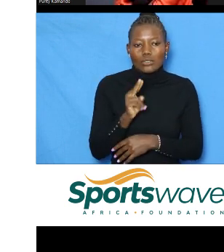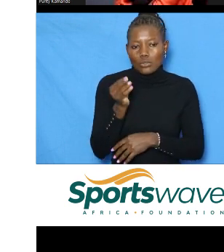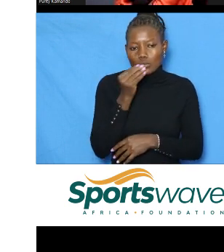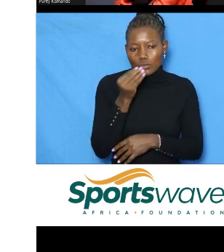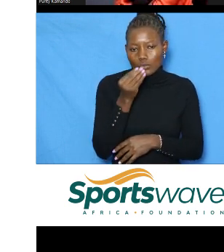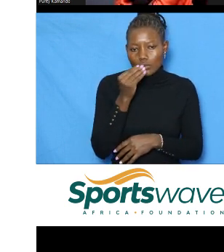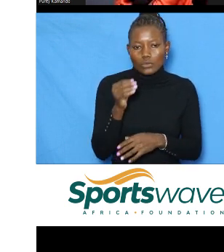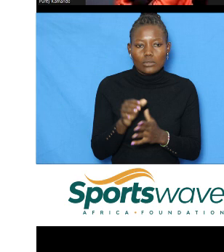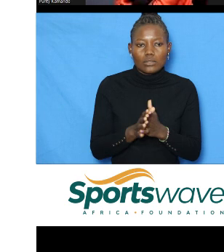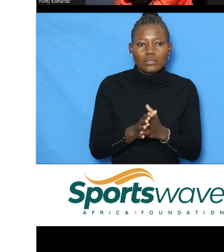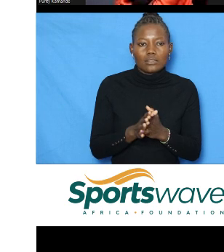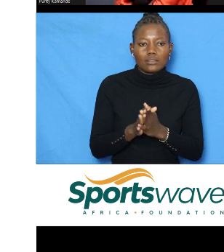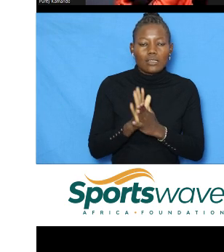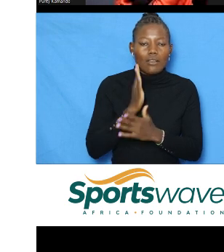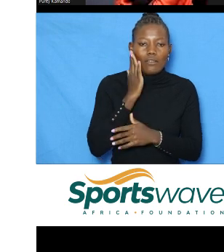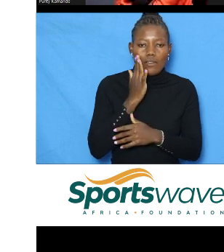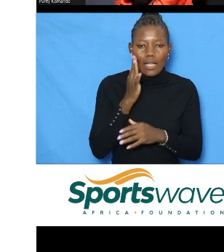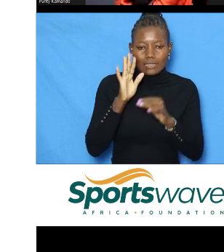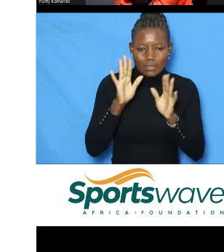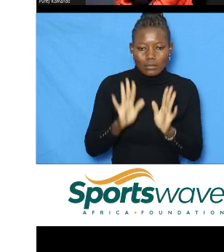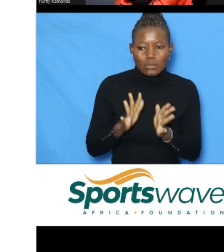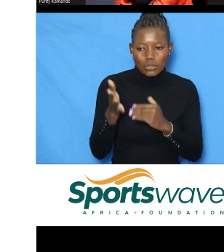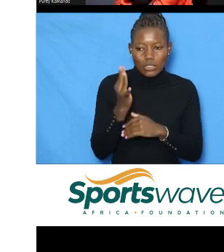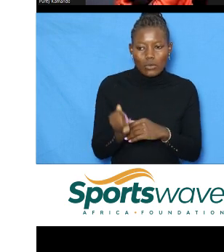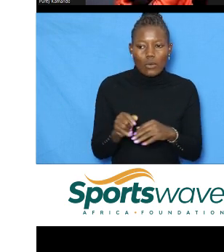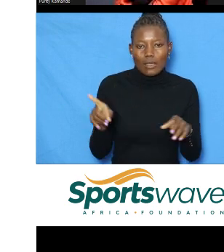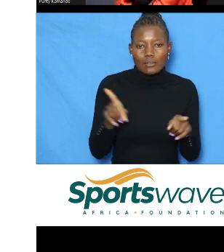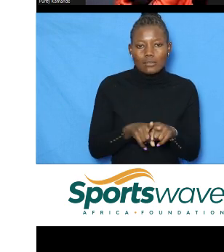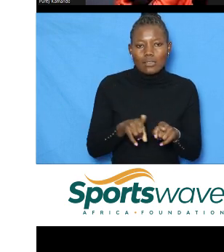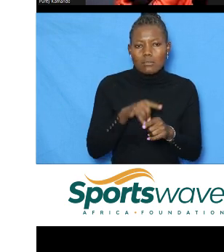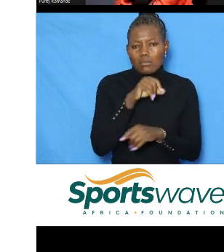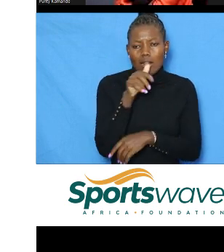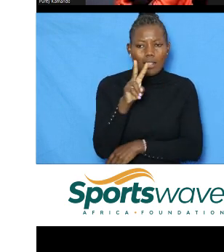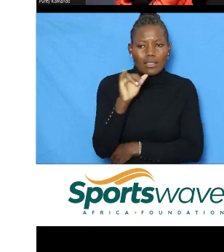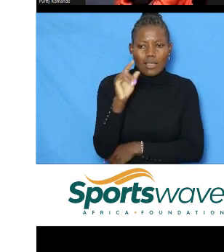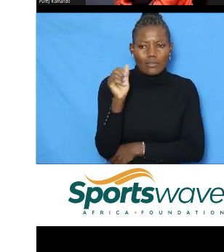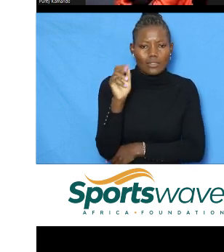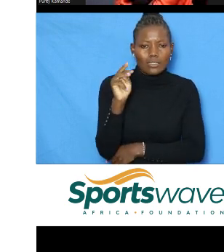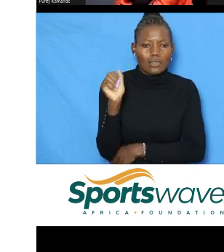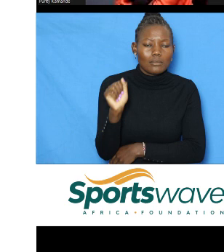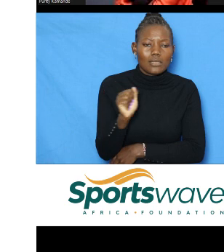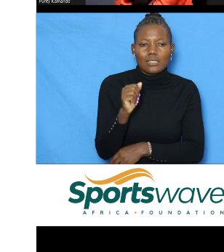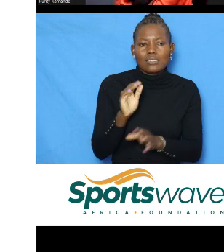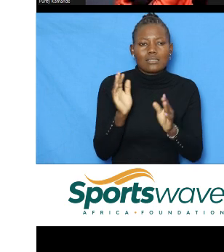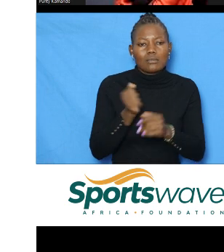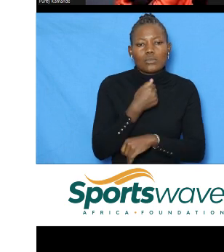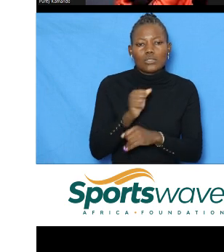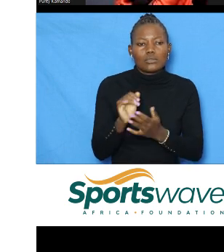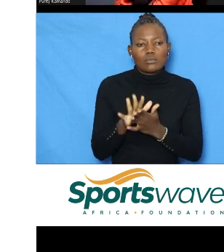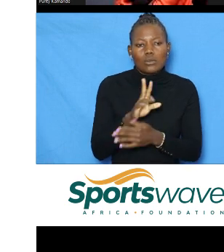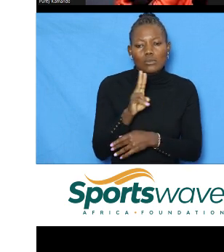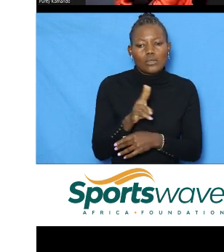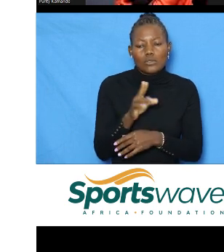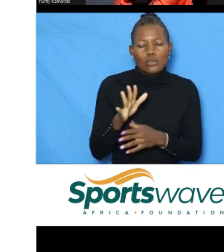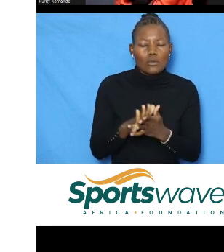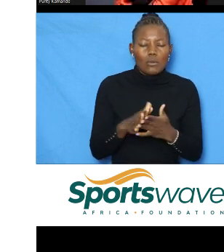fat intake, fat is still very important, because you'll also find there are some vitamins that cannot be taken by the body in the